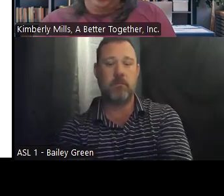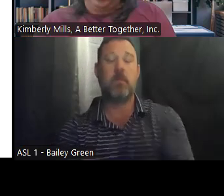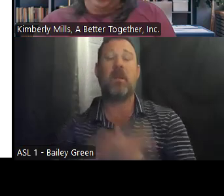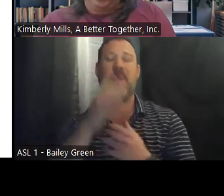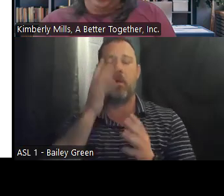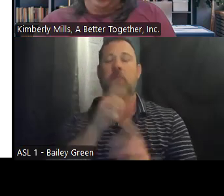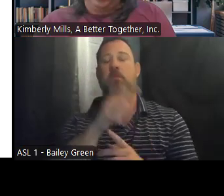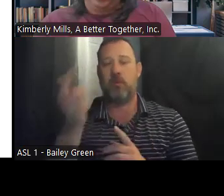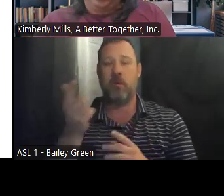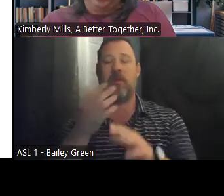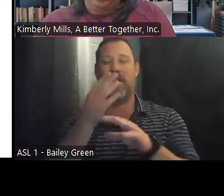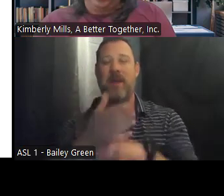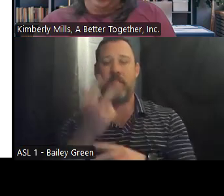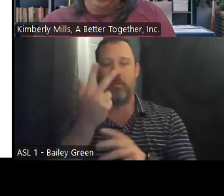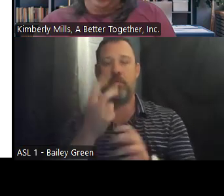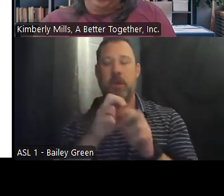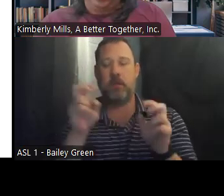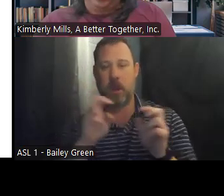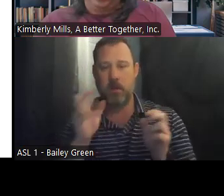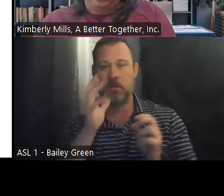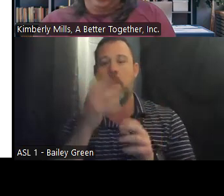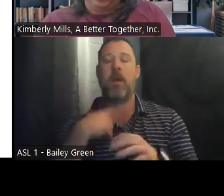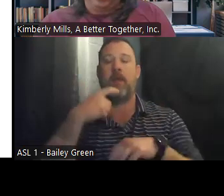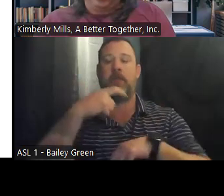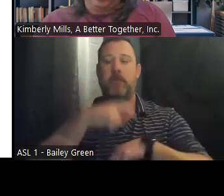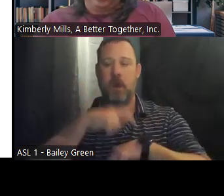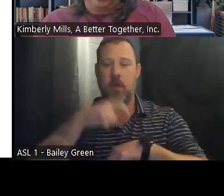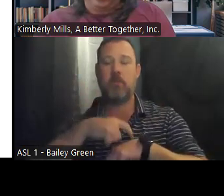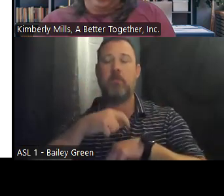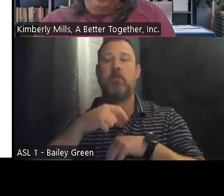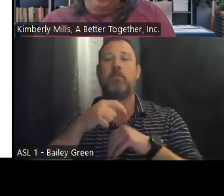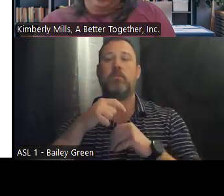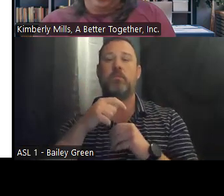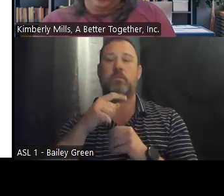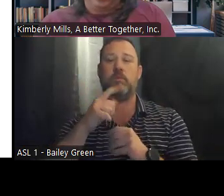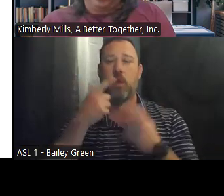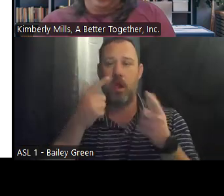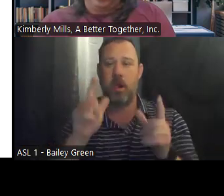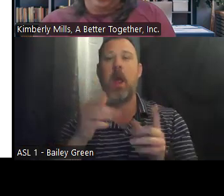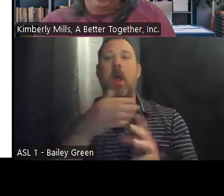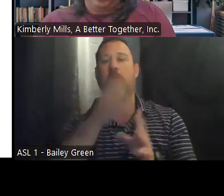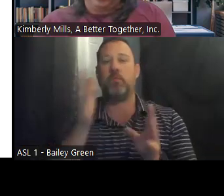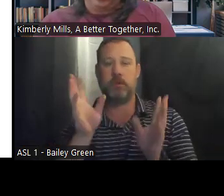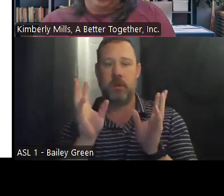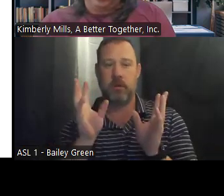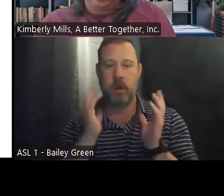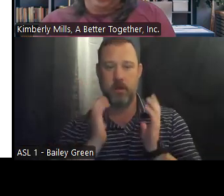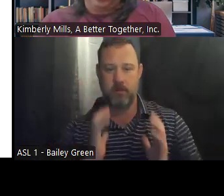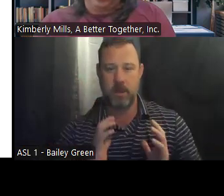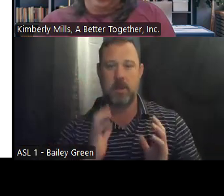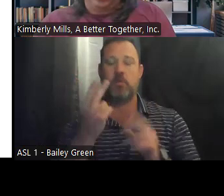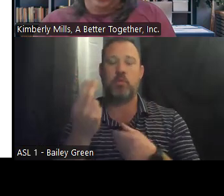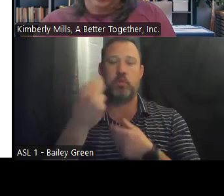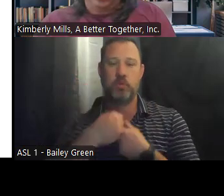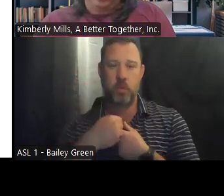we'll, after the 3 panelists, we will have time to allow the rest of the subcommittee to join